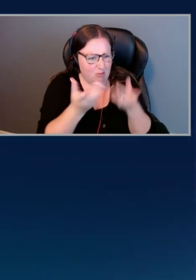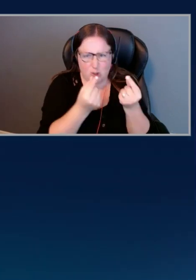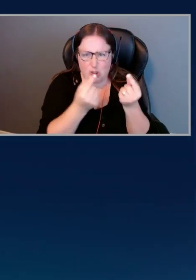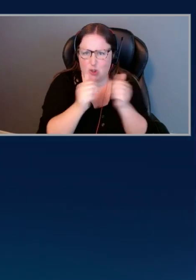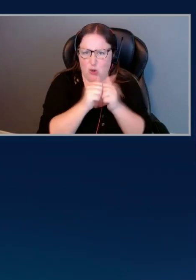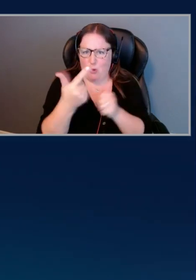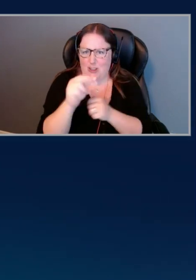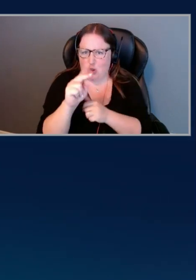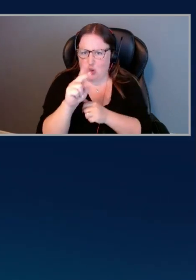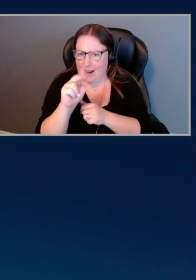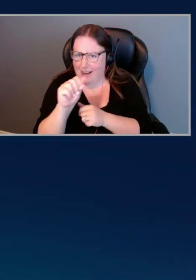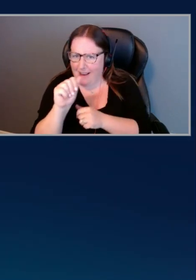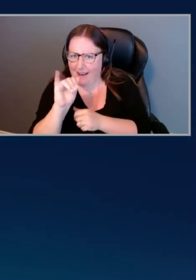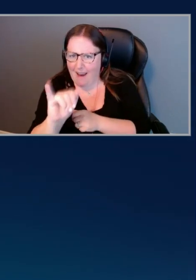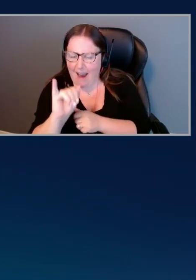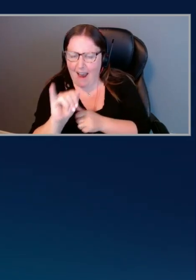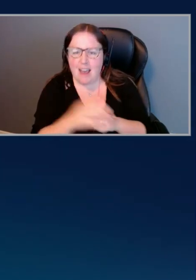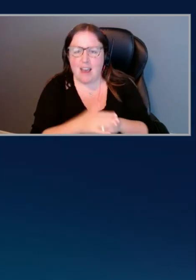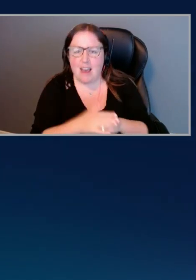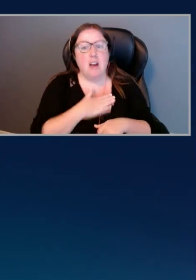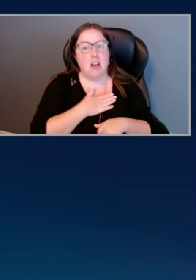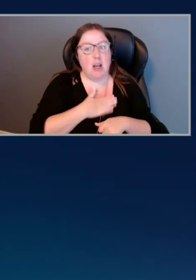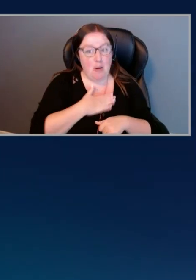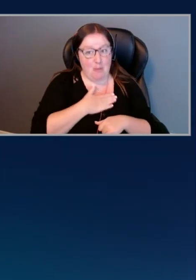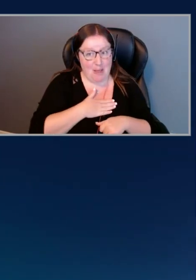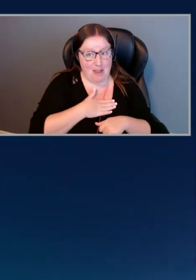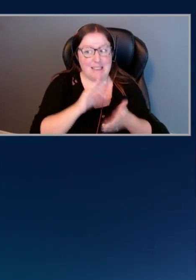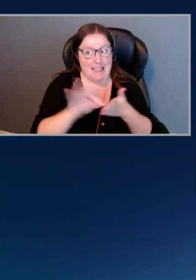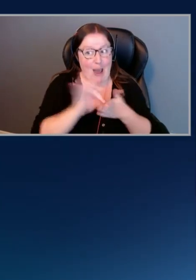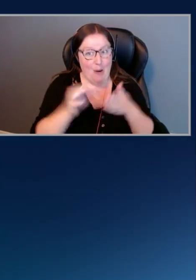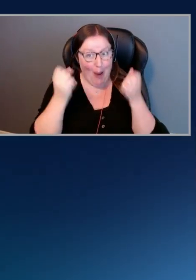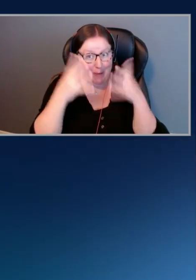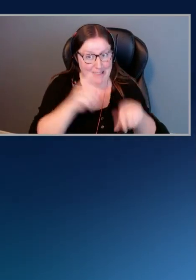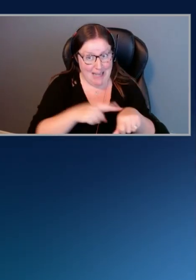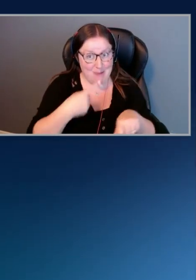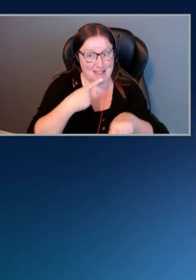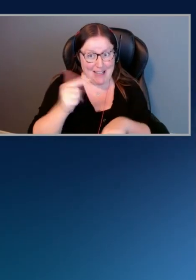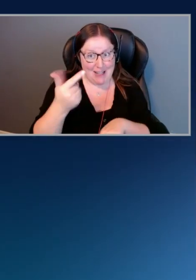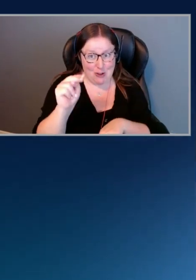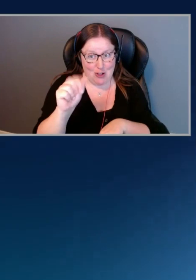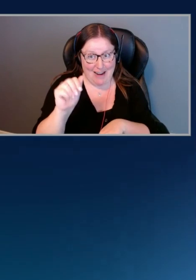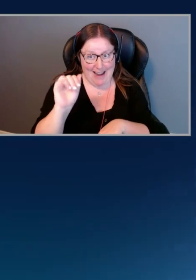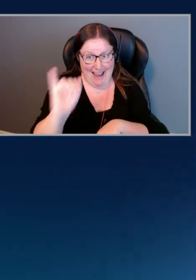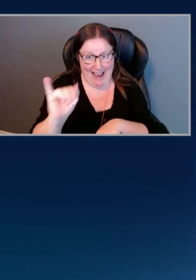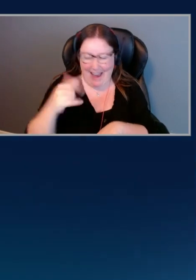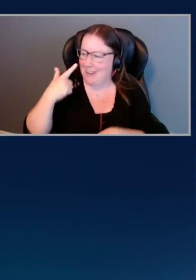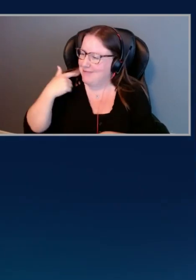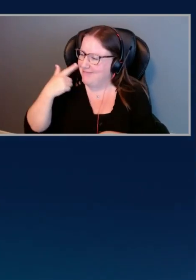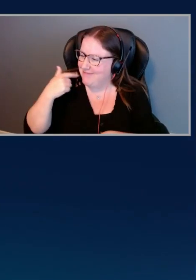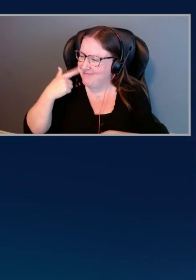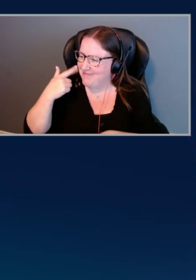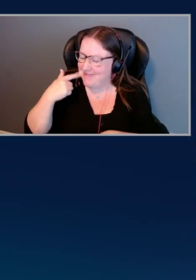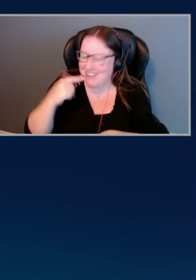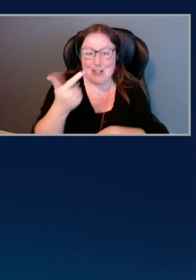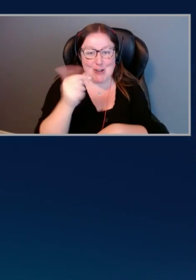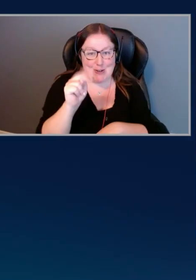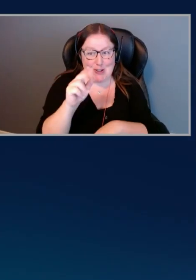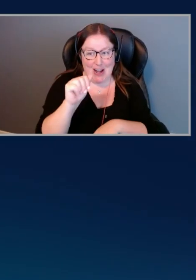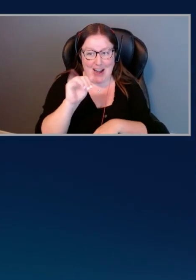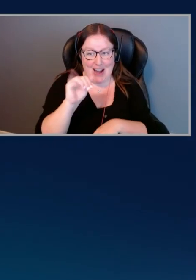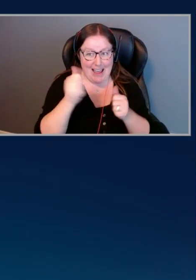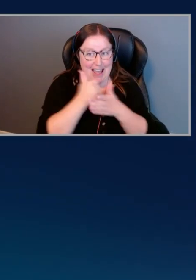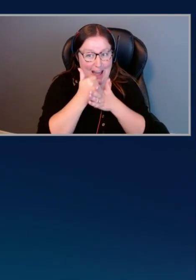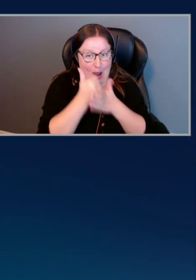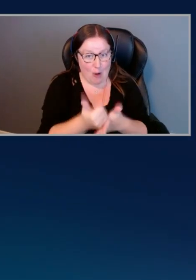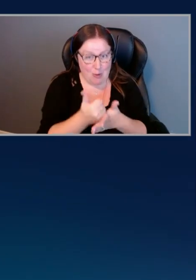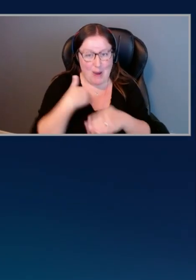can generative AI, and please do keep a count on how many times I say generative AI, how can generative AI help you